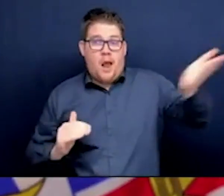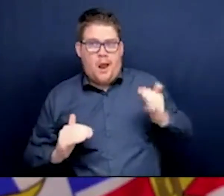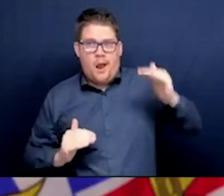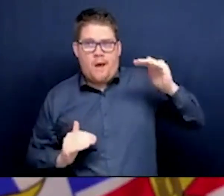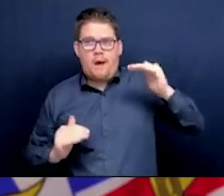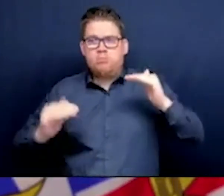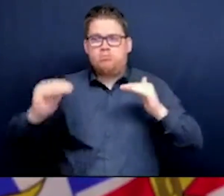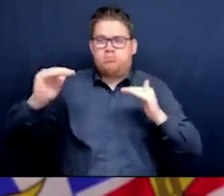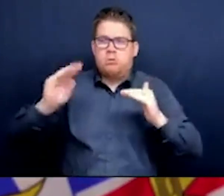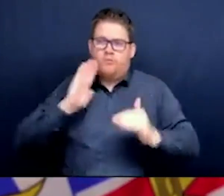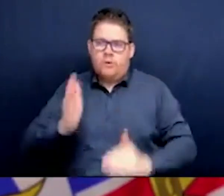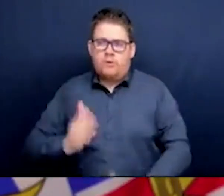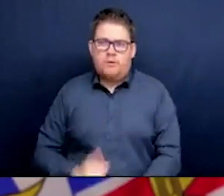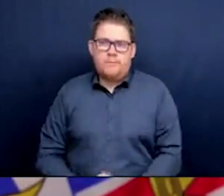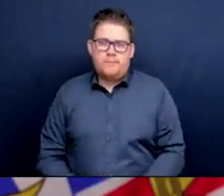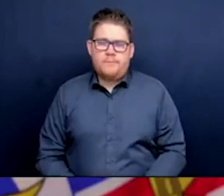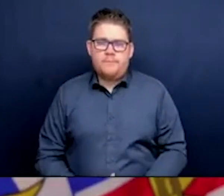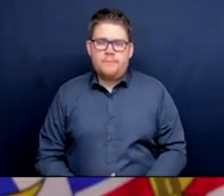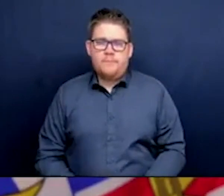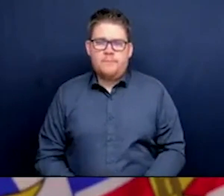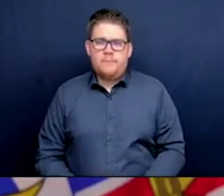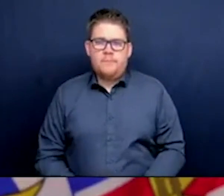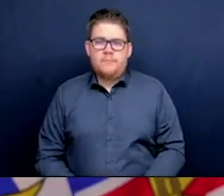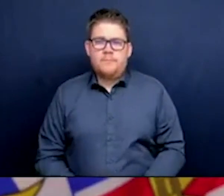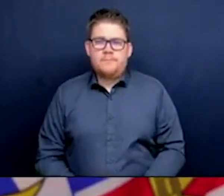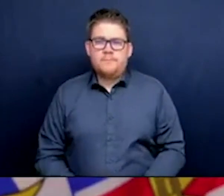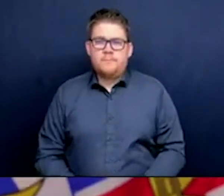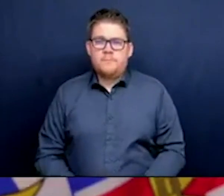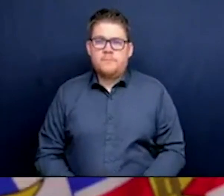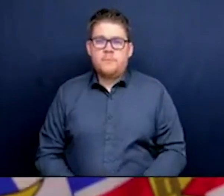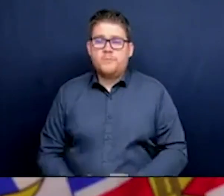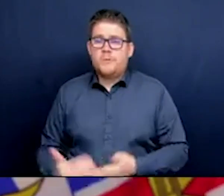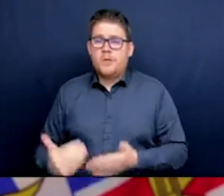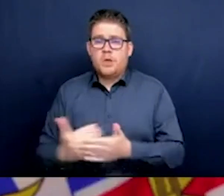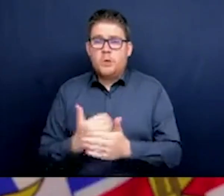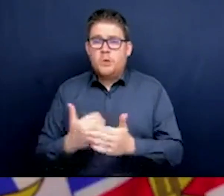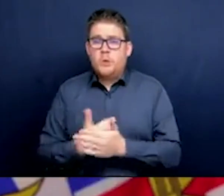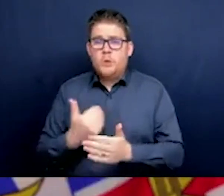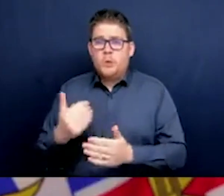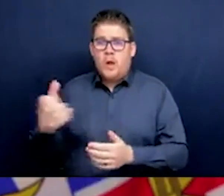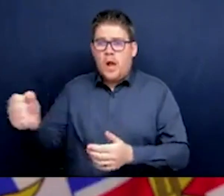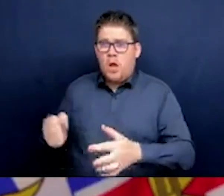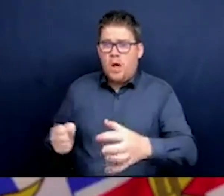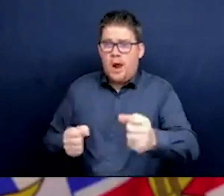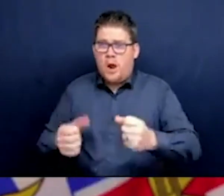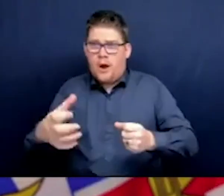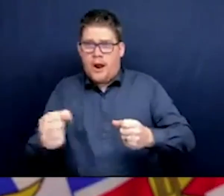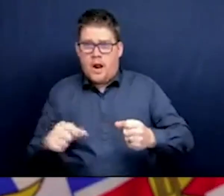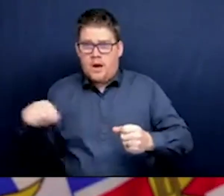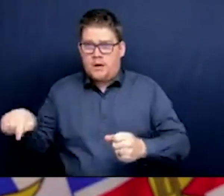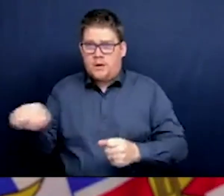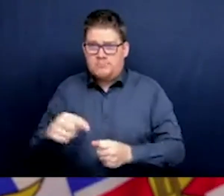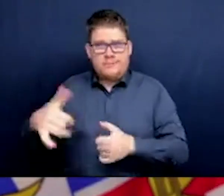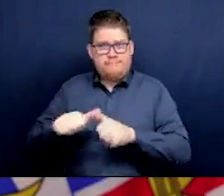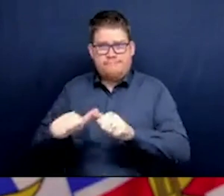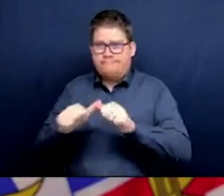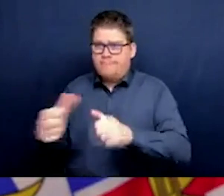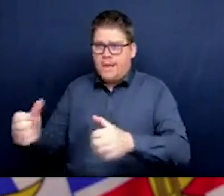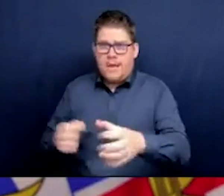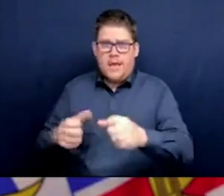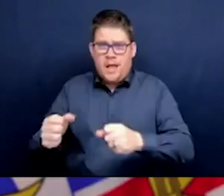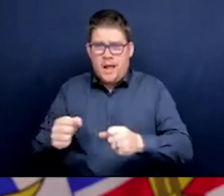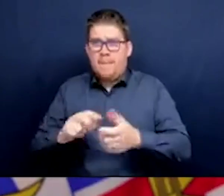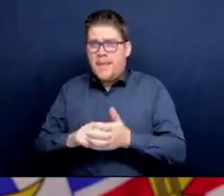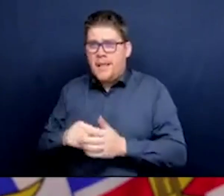And as you are probably aware, there's new registrants, new people coming in to practice in different parts of our health